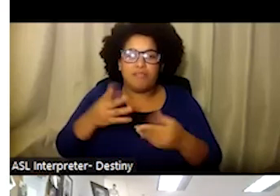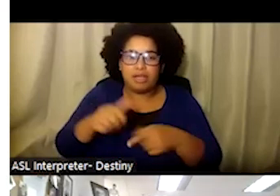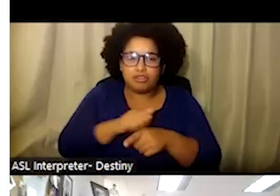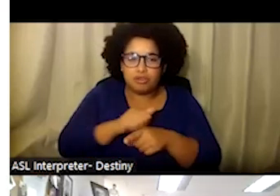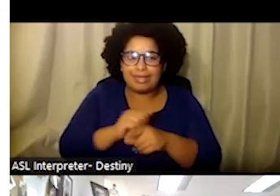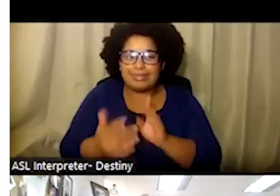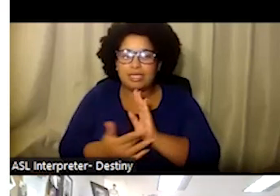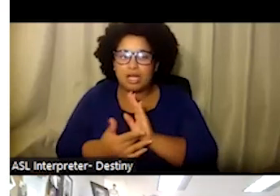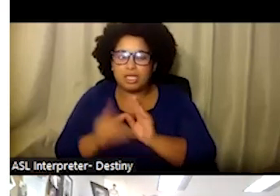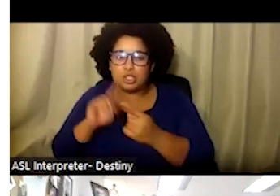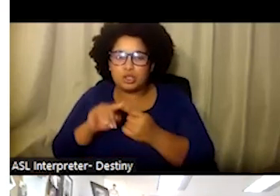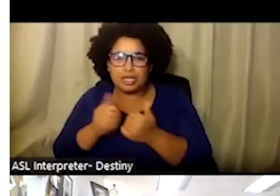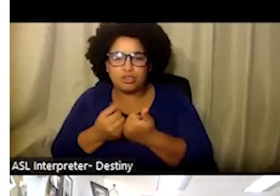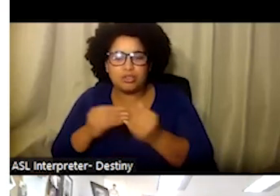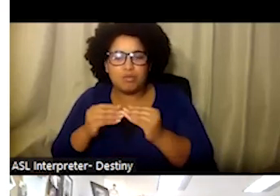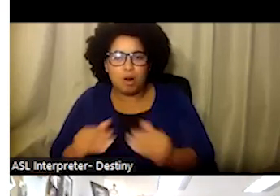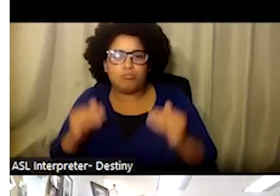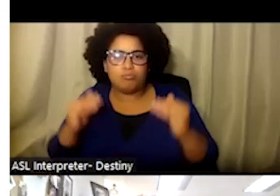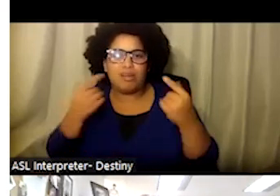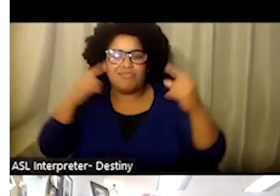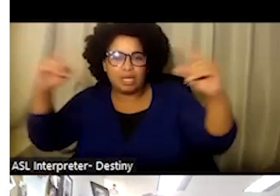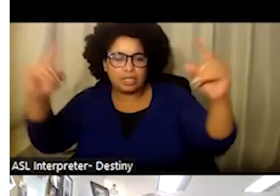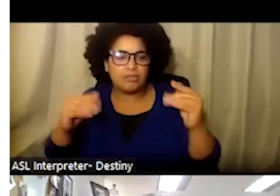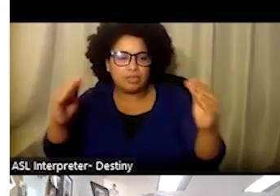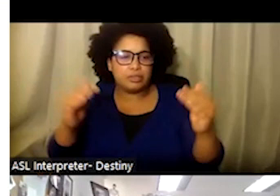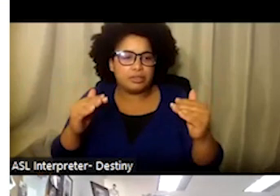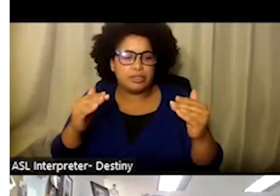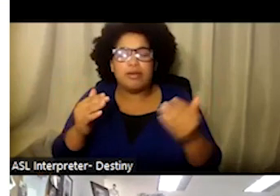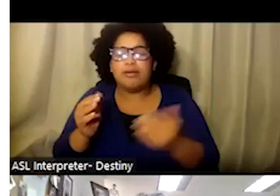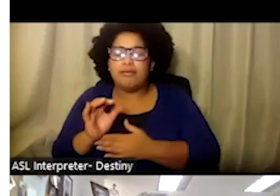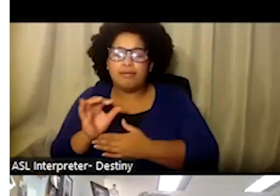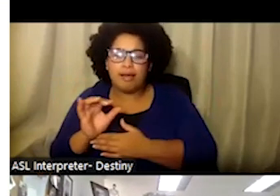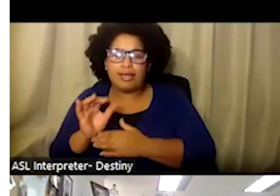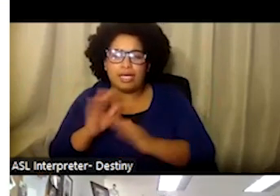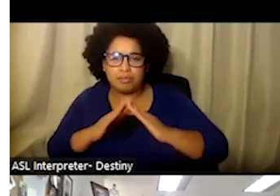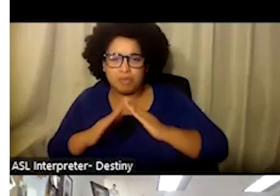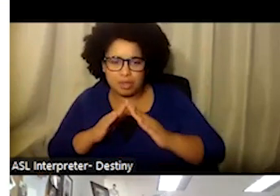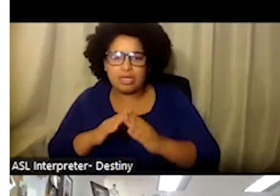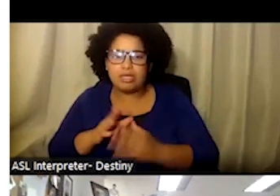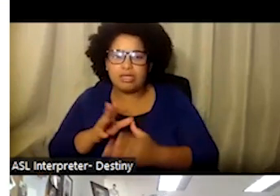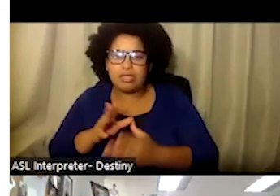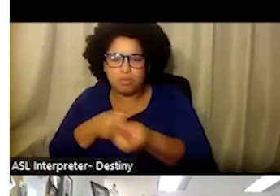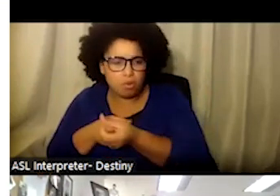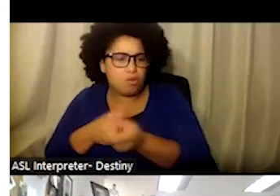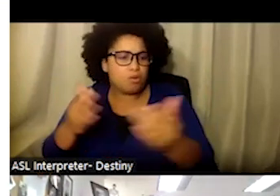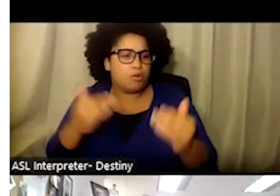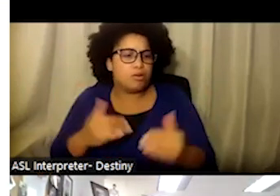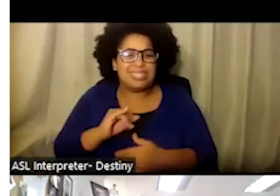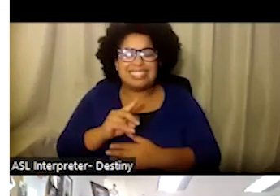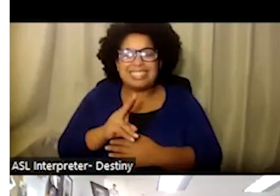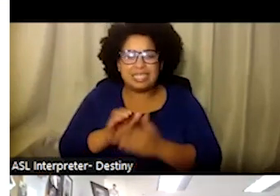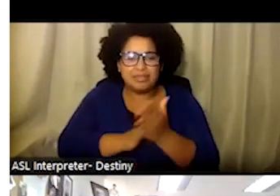to make them more effective, and more effective as a community entity, incentives